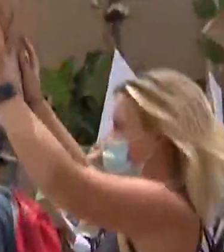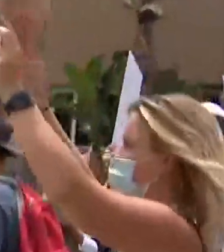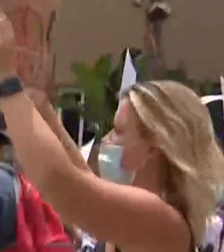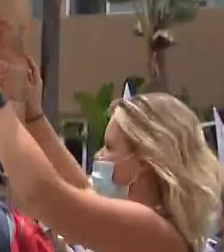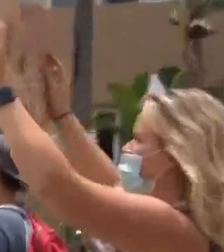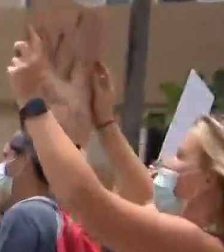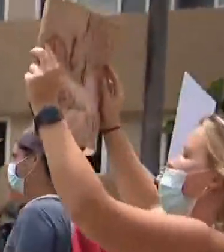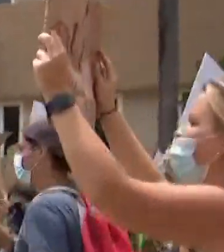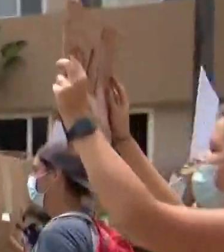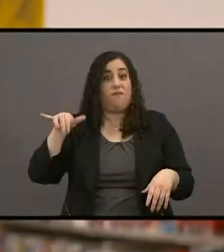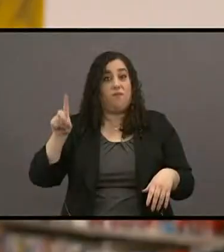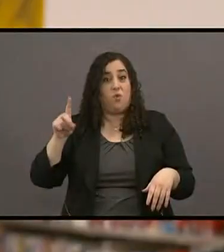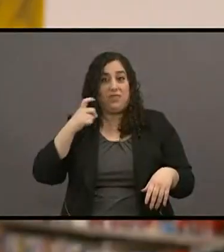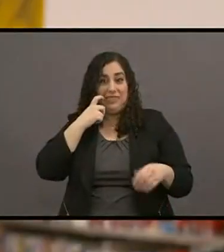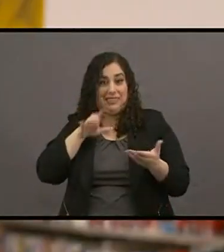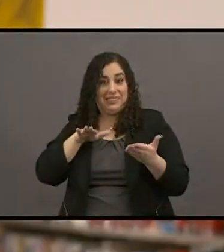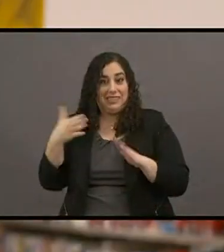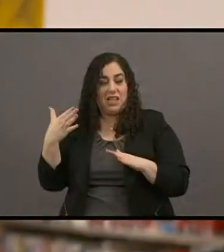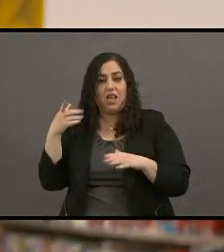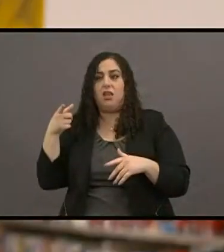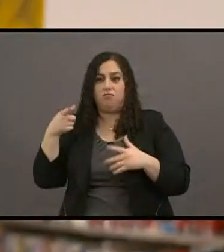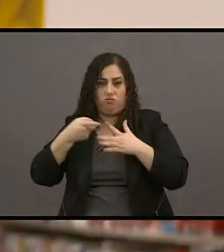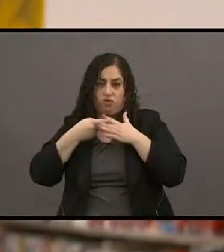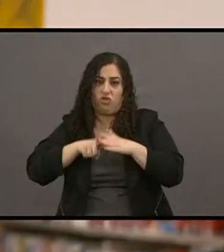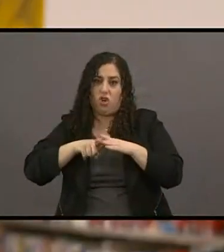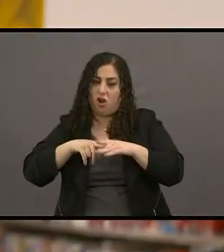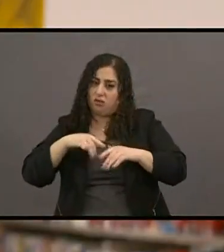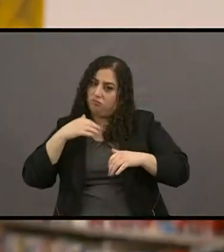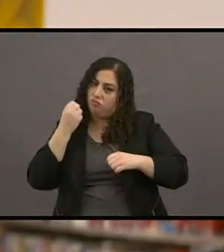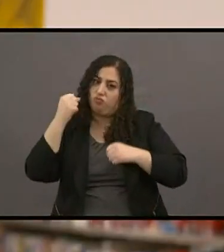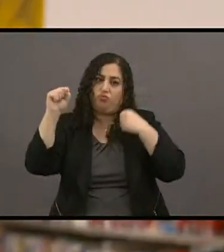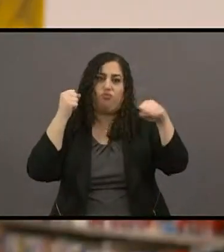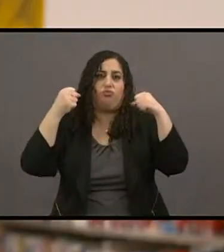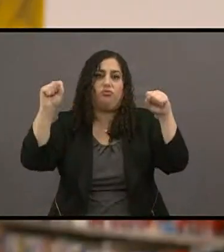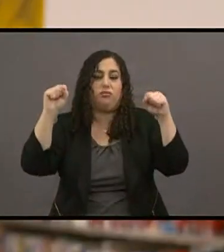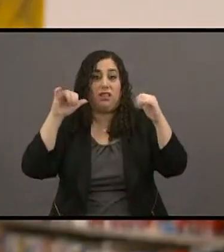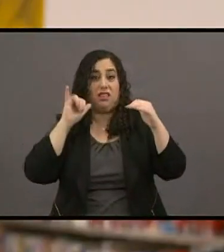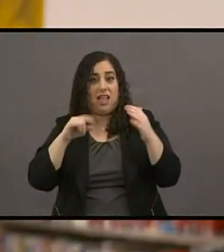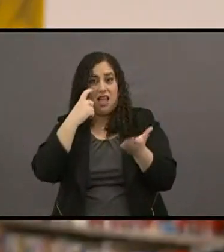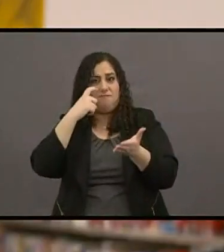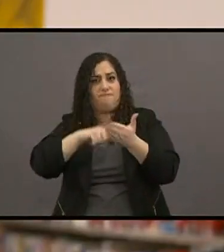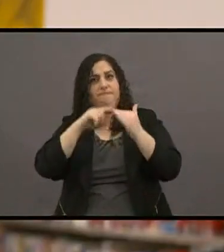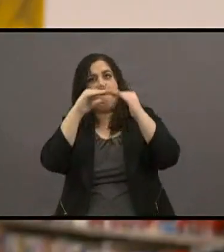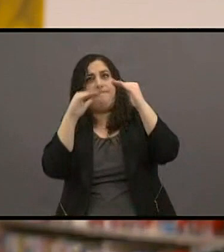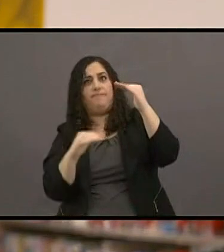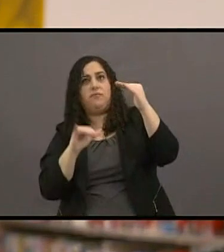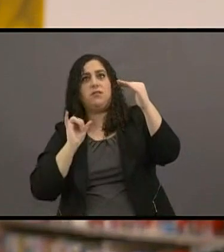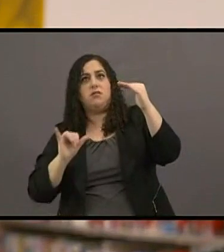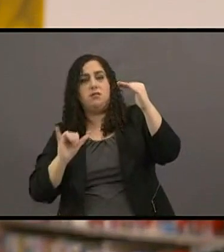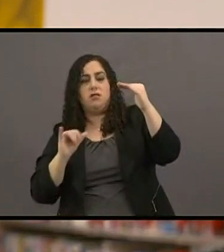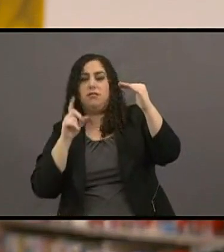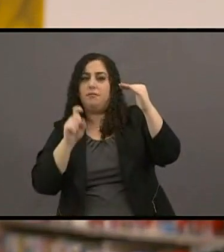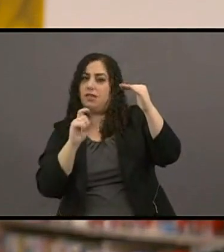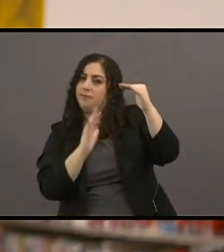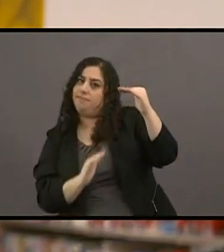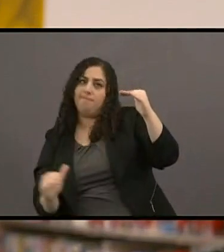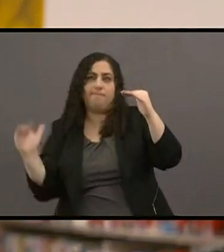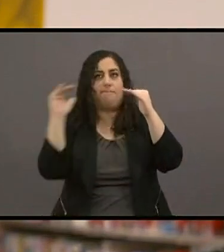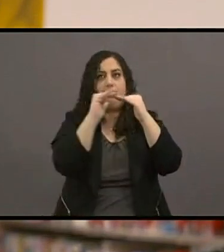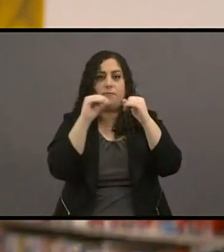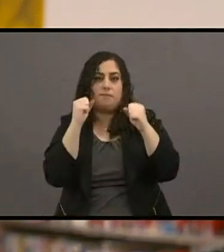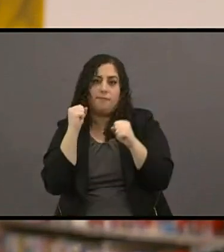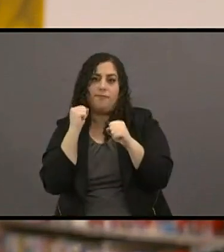Office of Race and Equity. Injustices must be addressed more aggressively. This starts with